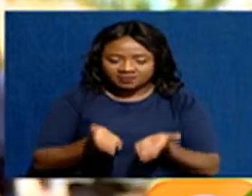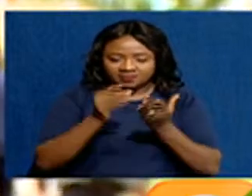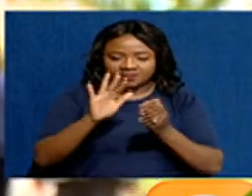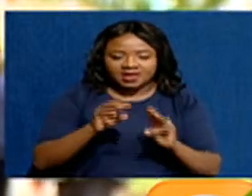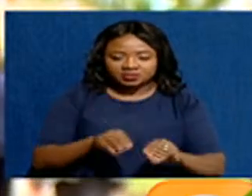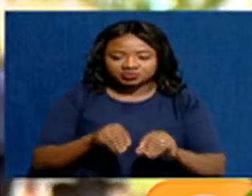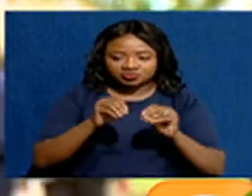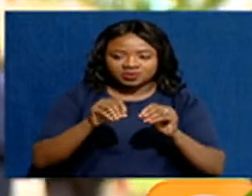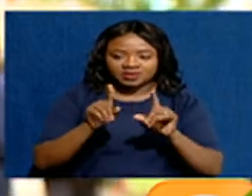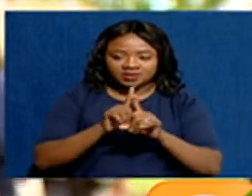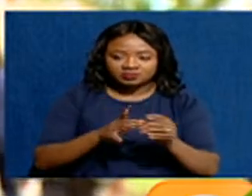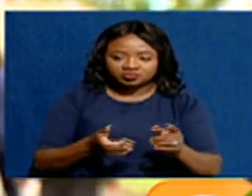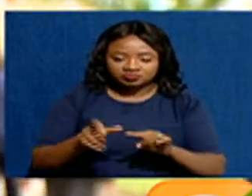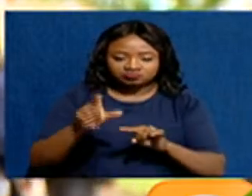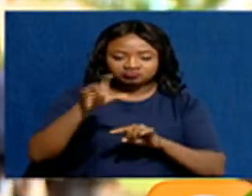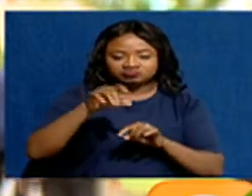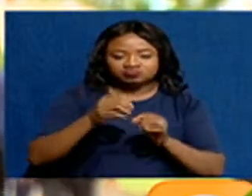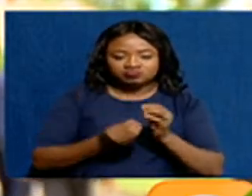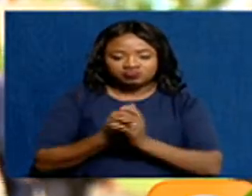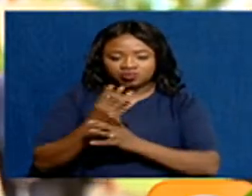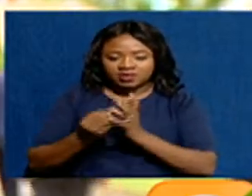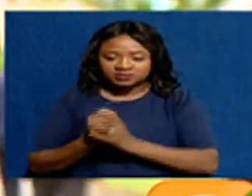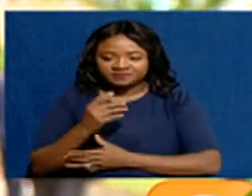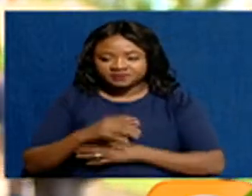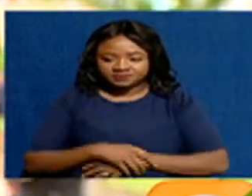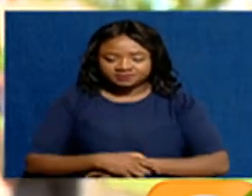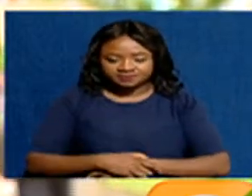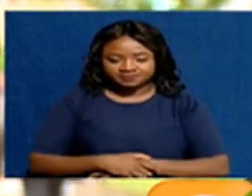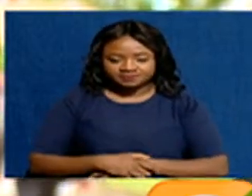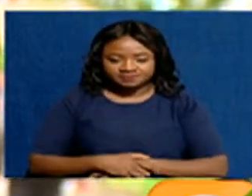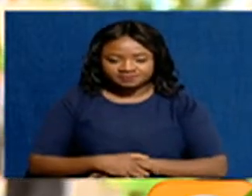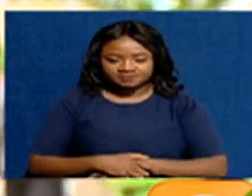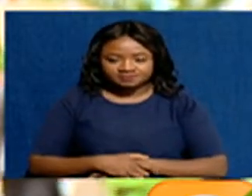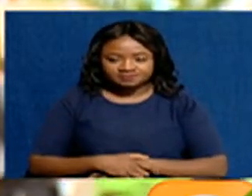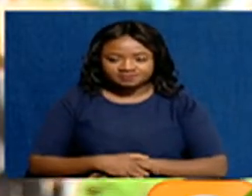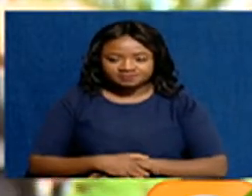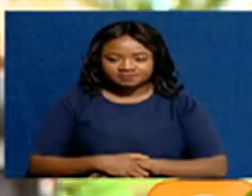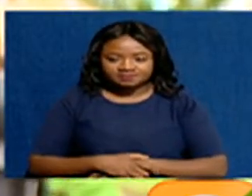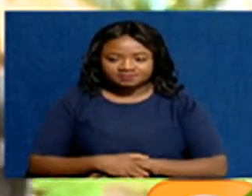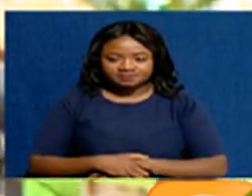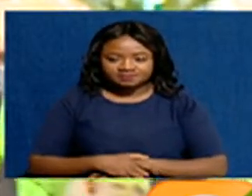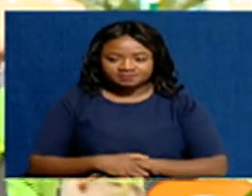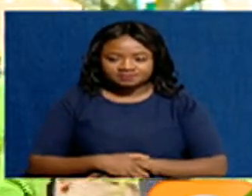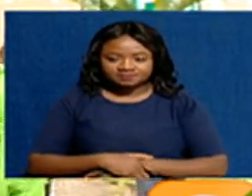productivity. Dennis Otieno, Citizen TV, Nairobi.